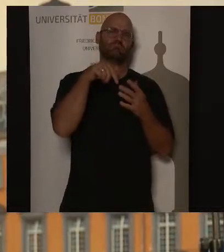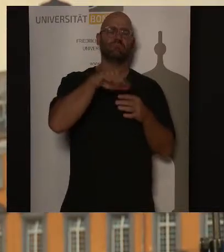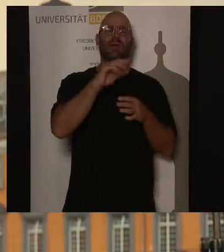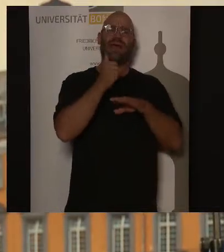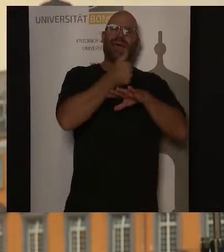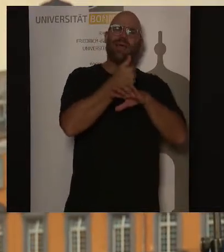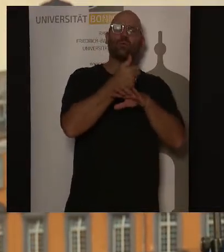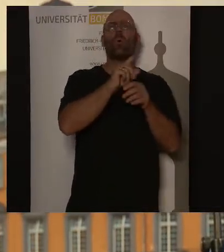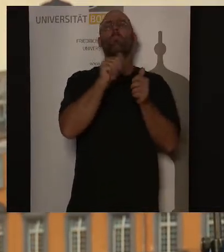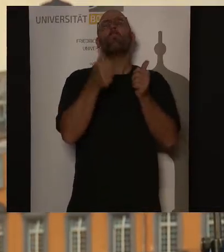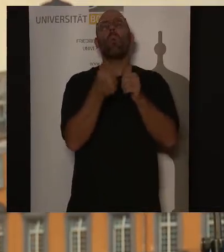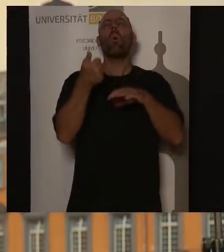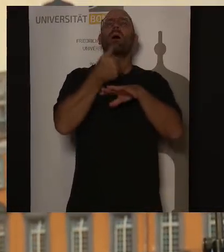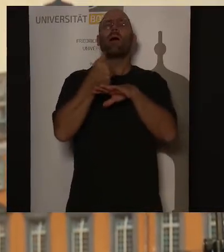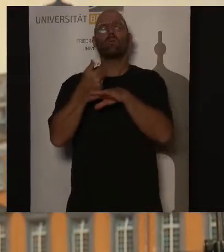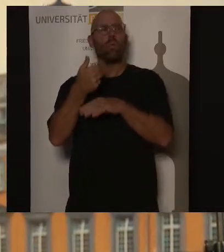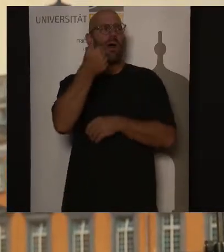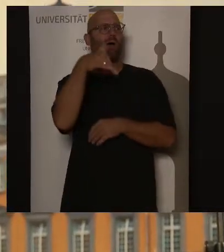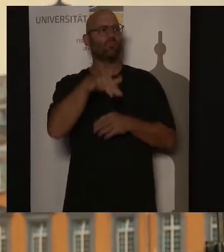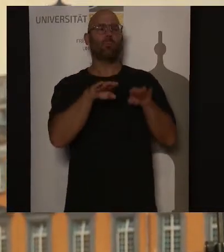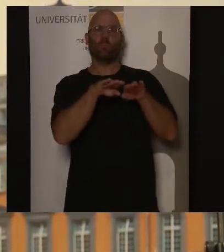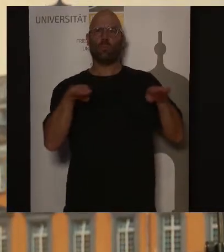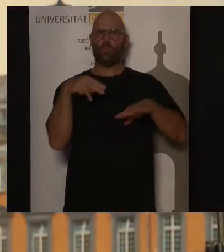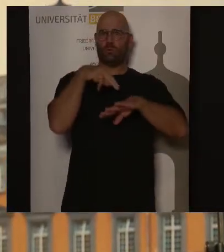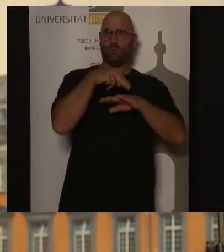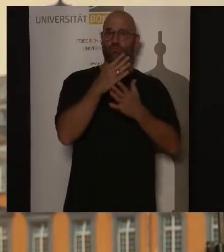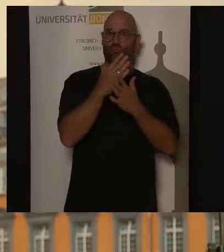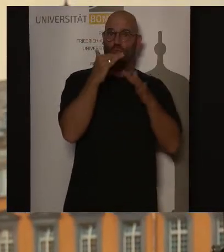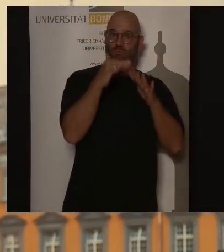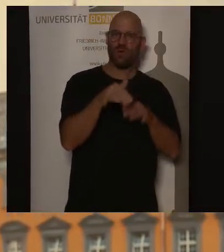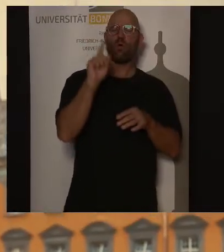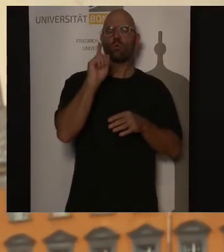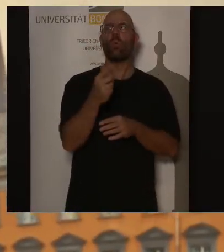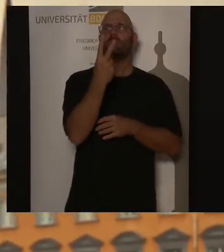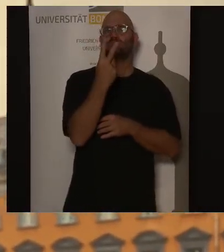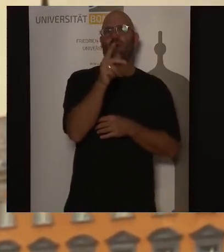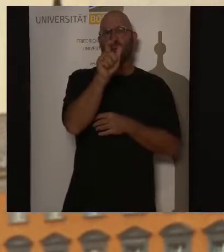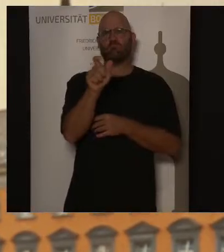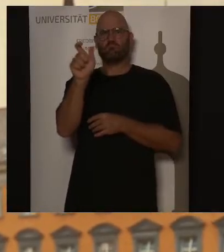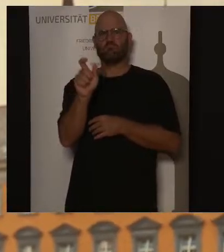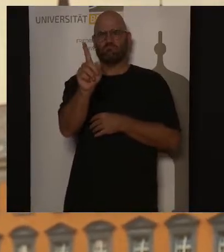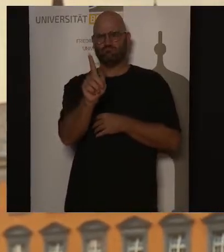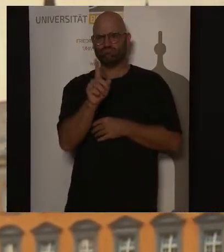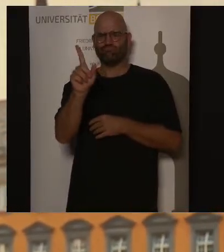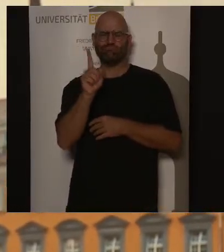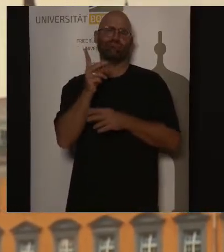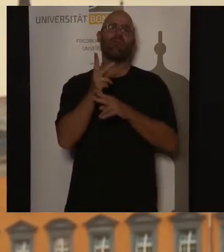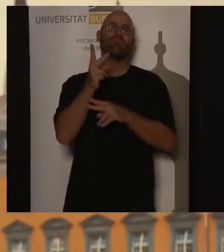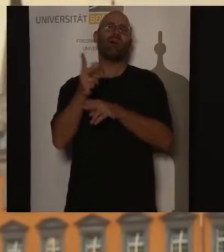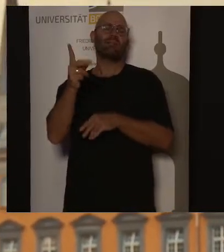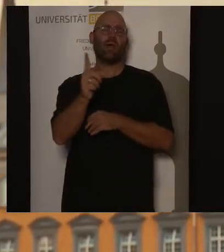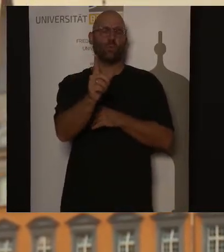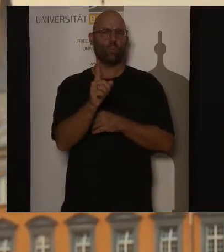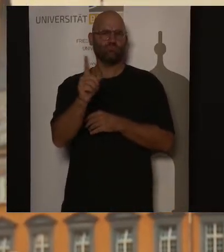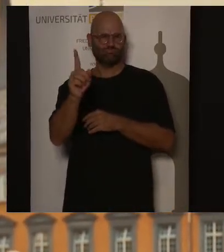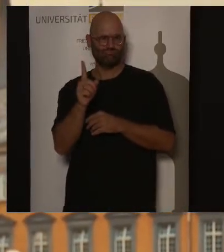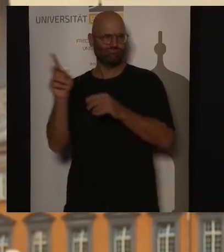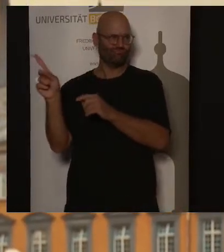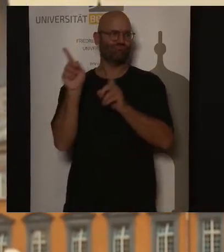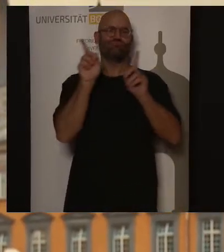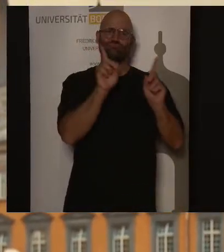but also lots of vice rectors, and one of them is already on stage, and we would like to welcome two more vice rectors and one of